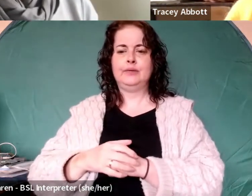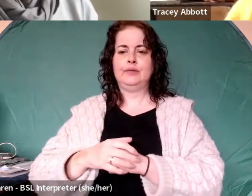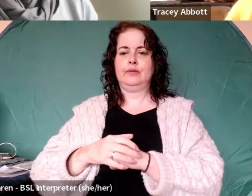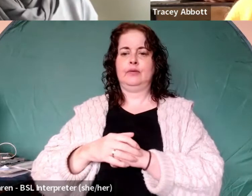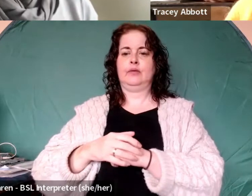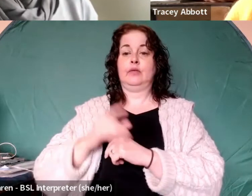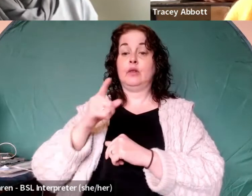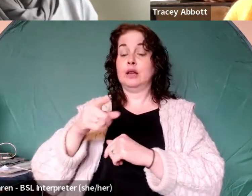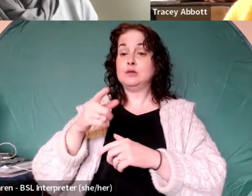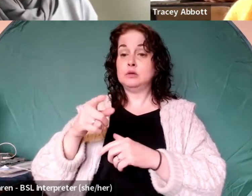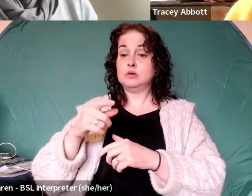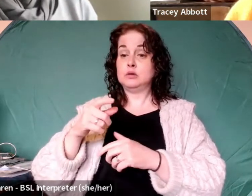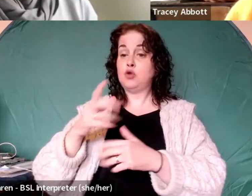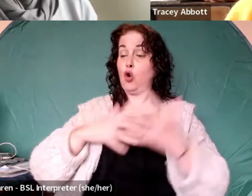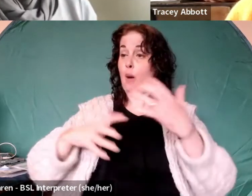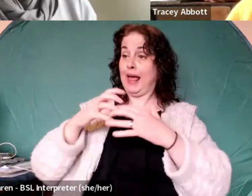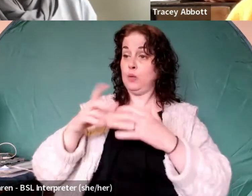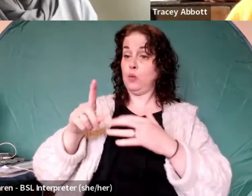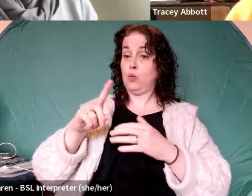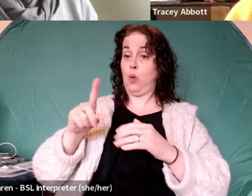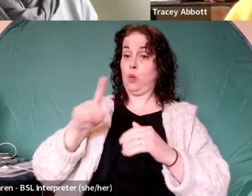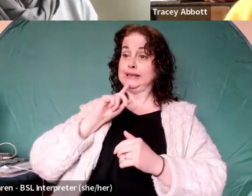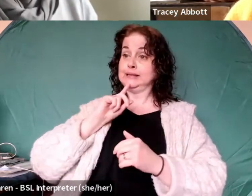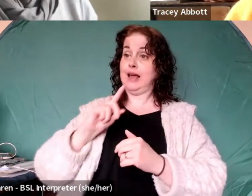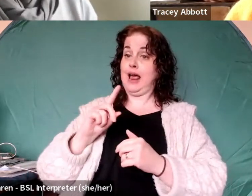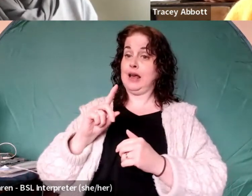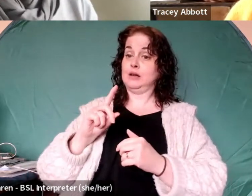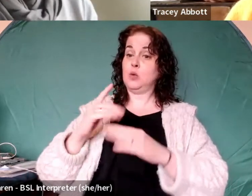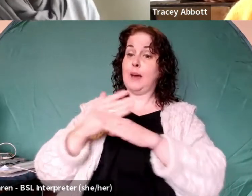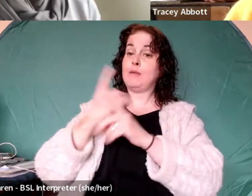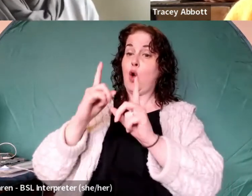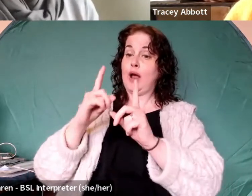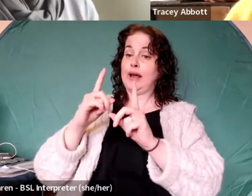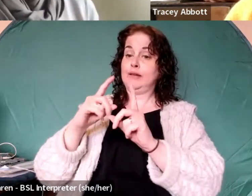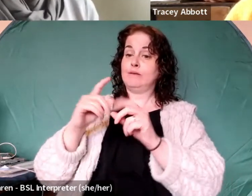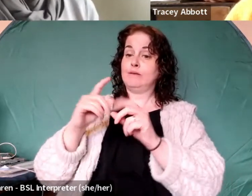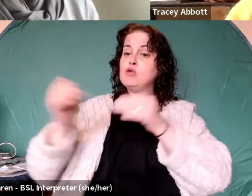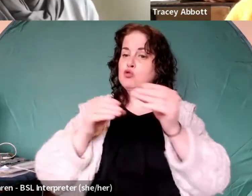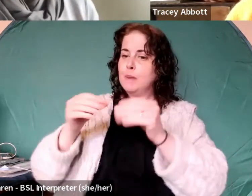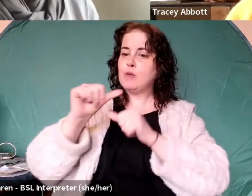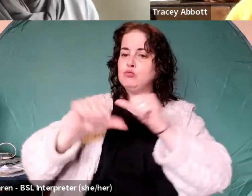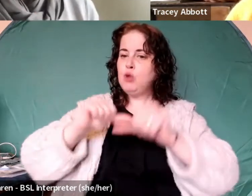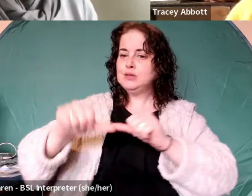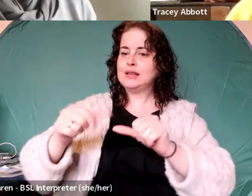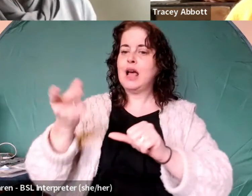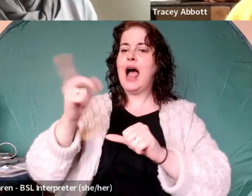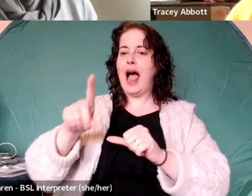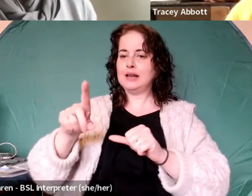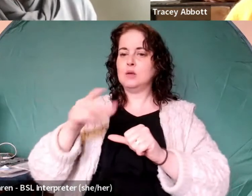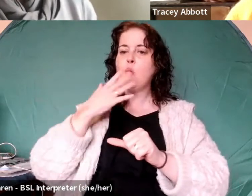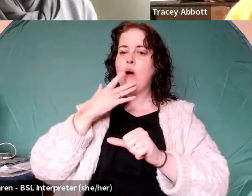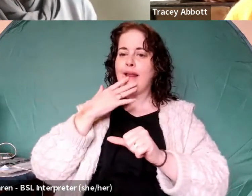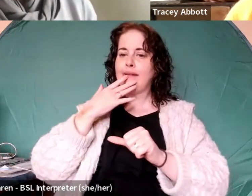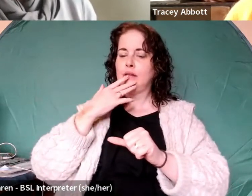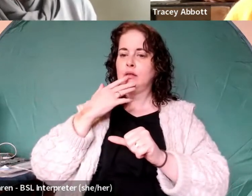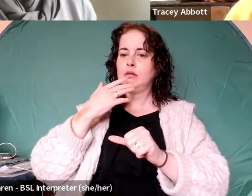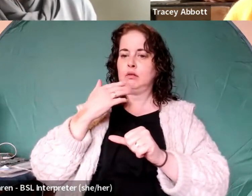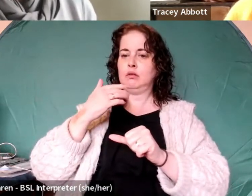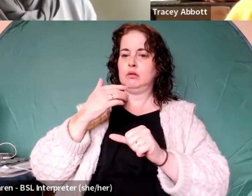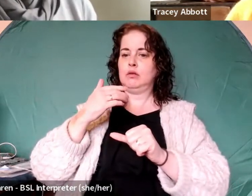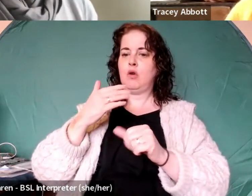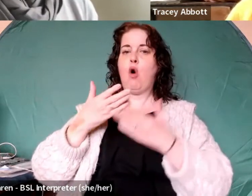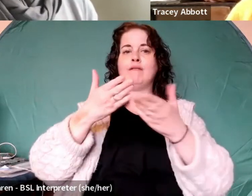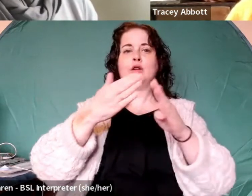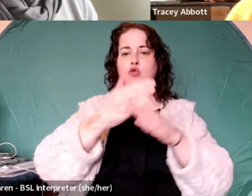not complicated, because what we suggest to employers, both in the recruitment process and when you're onboarding somebody after the job